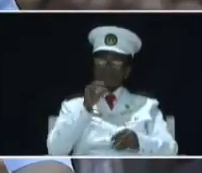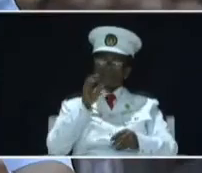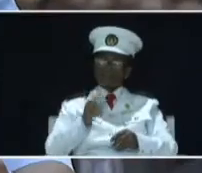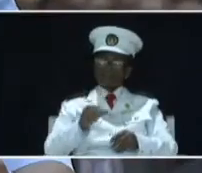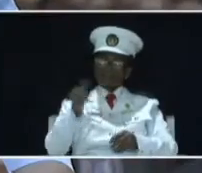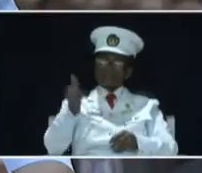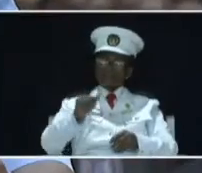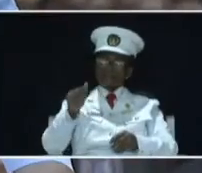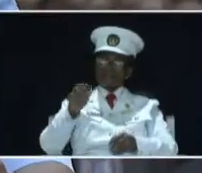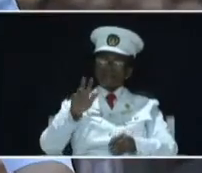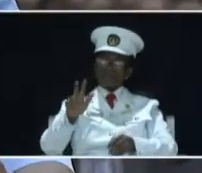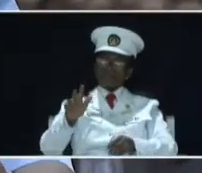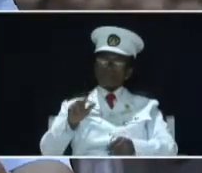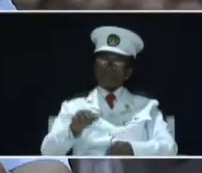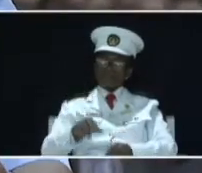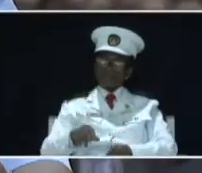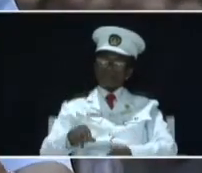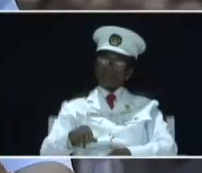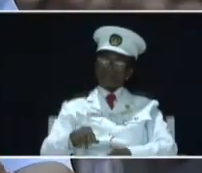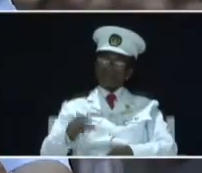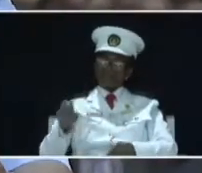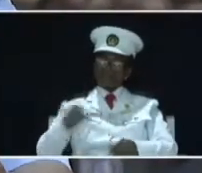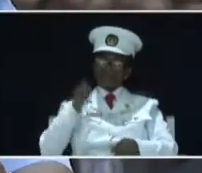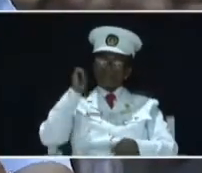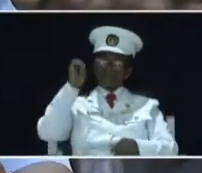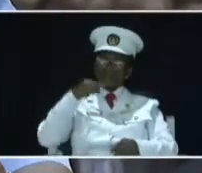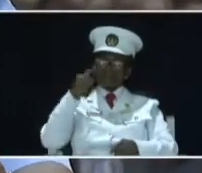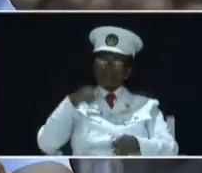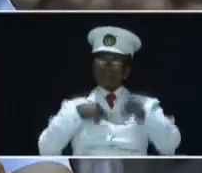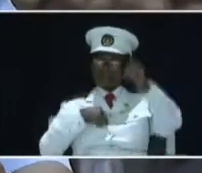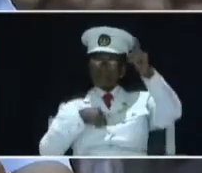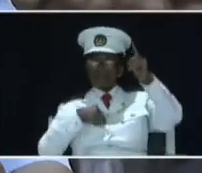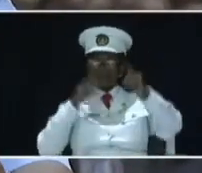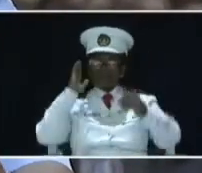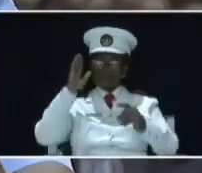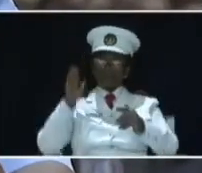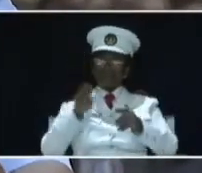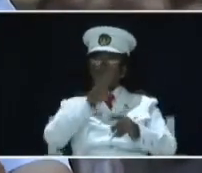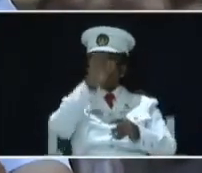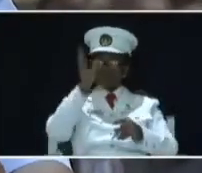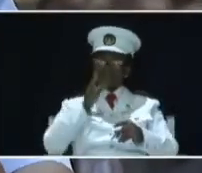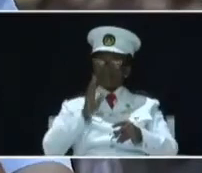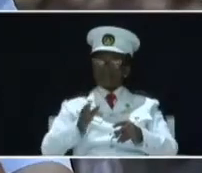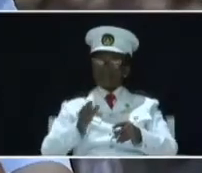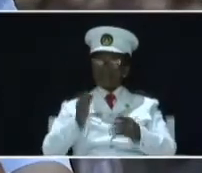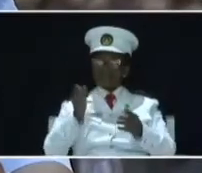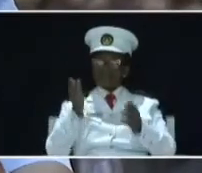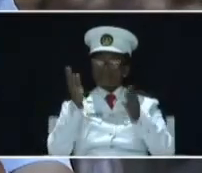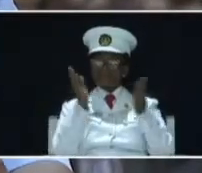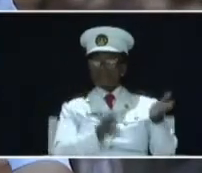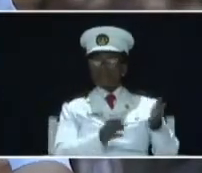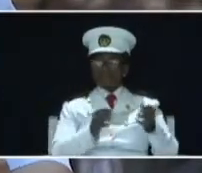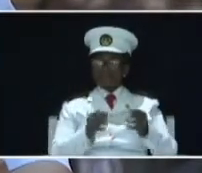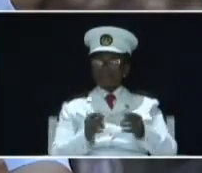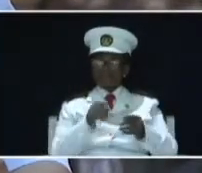5, he said, "I will never leave you and I will never forsake